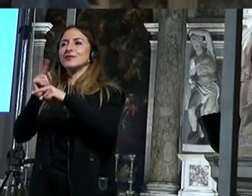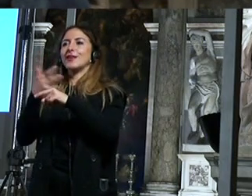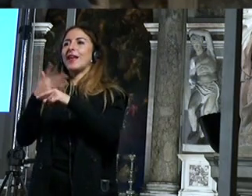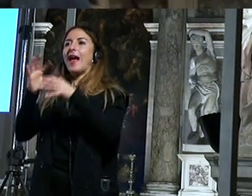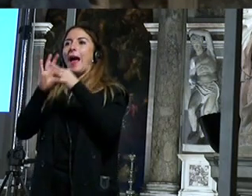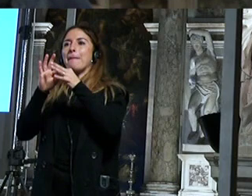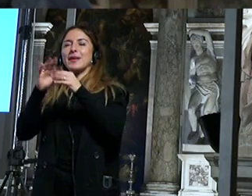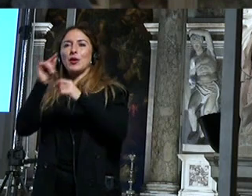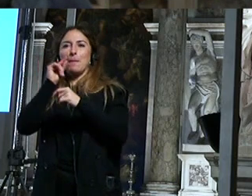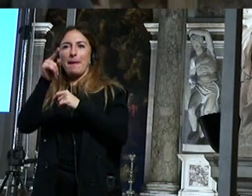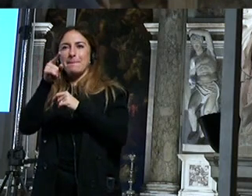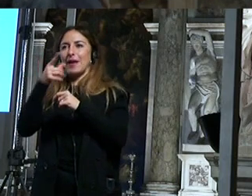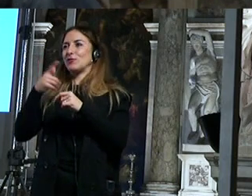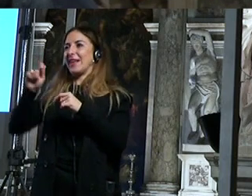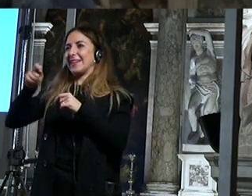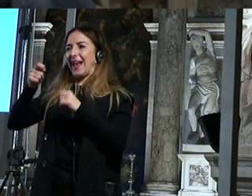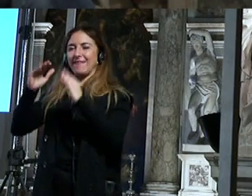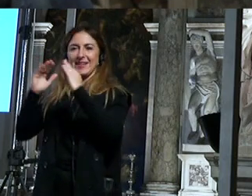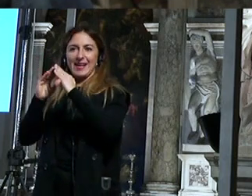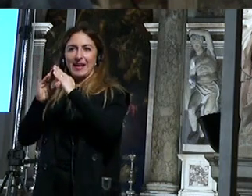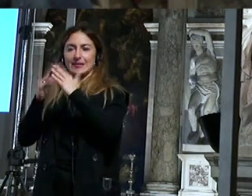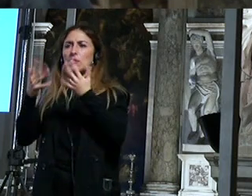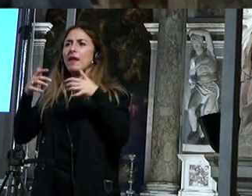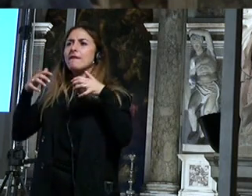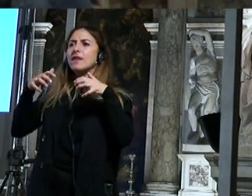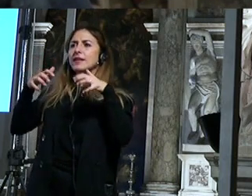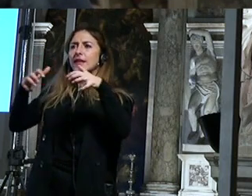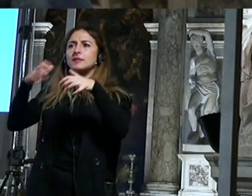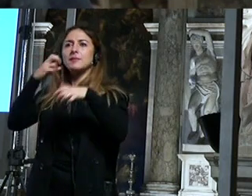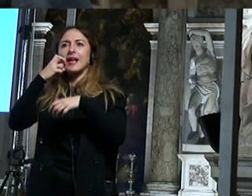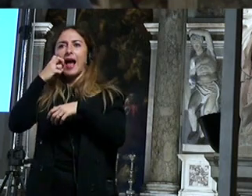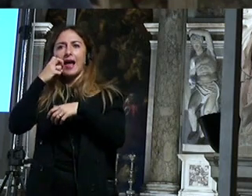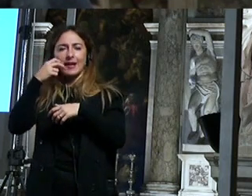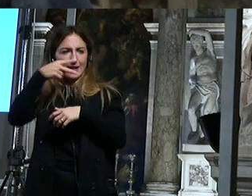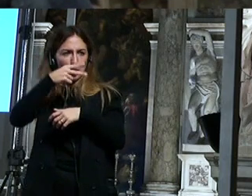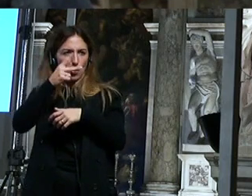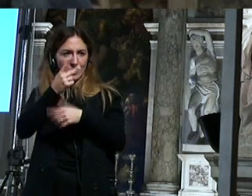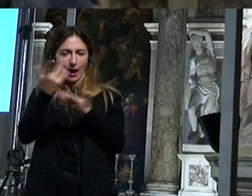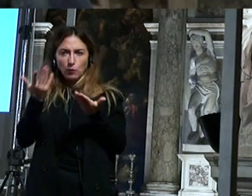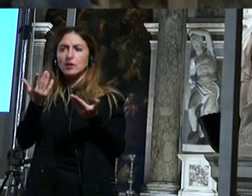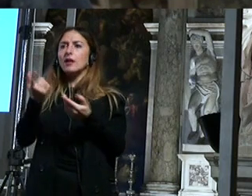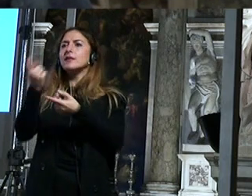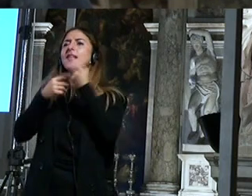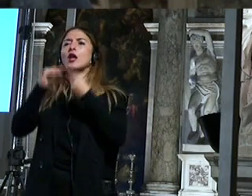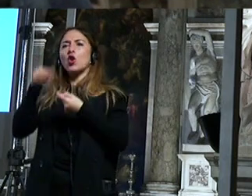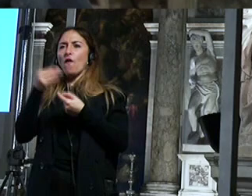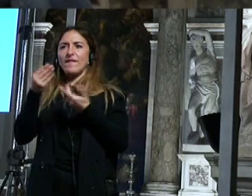ha le chiavi di casa. Quindi i fantasmi di carne, Nicole Kraus, da dove vengono?